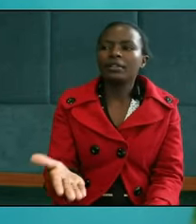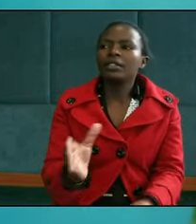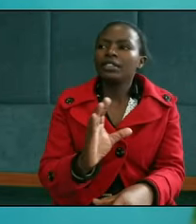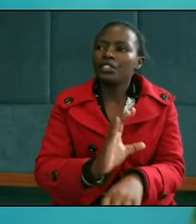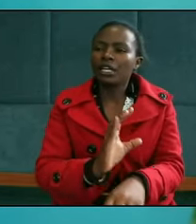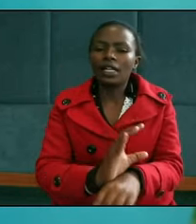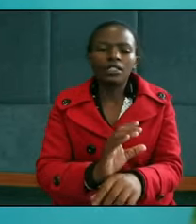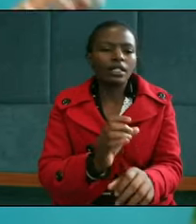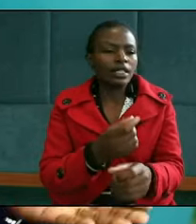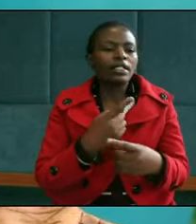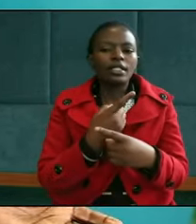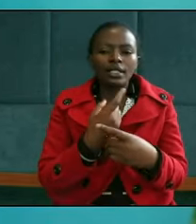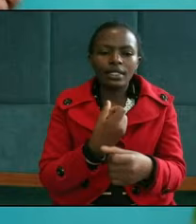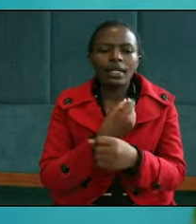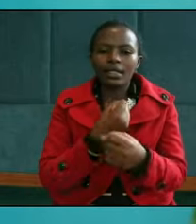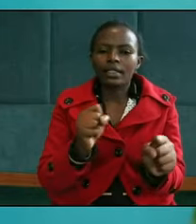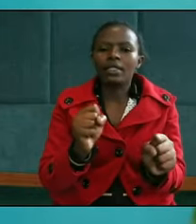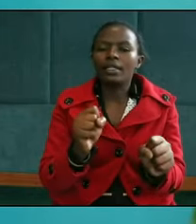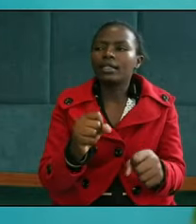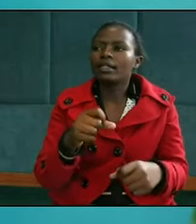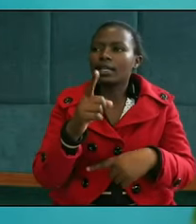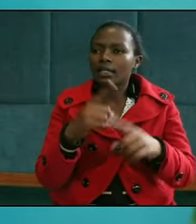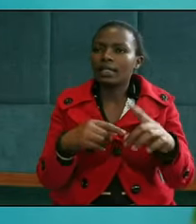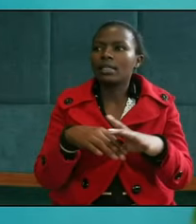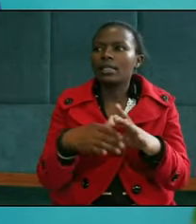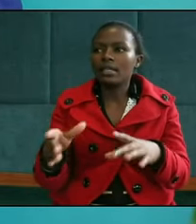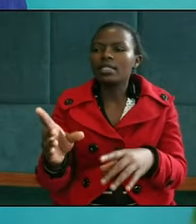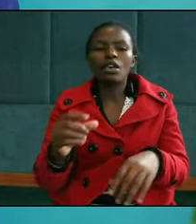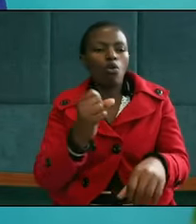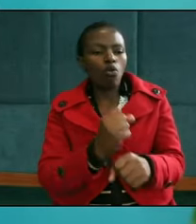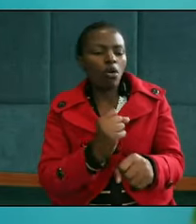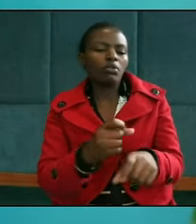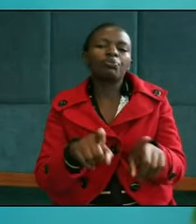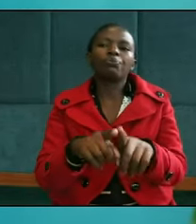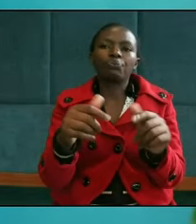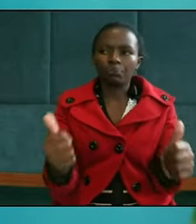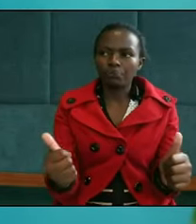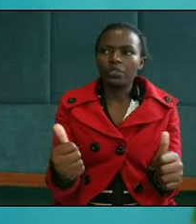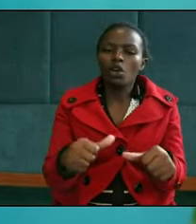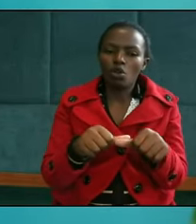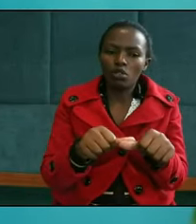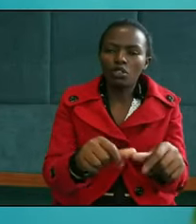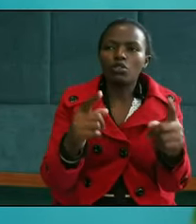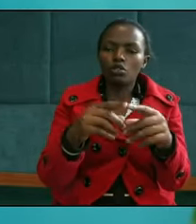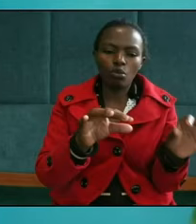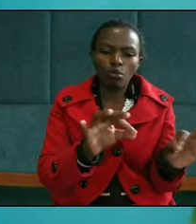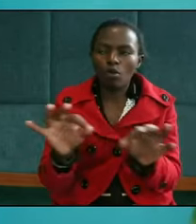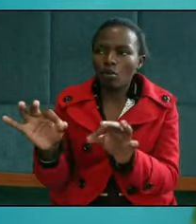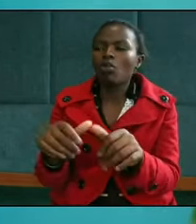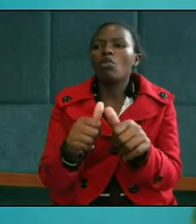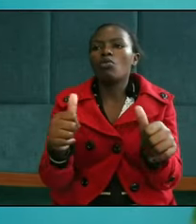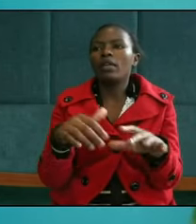of going into the world. Why? Because it continued steadfastly in the apostles' doctrine